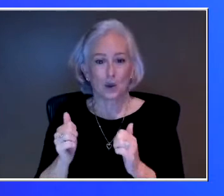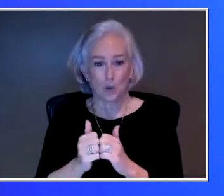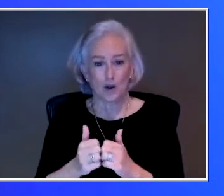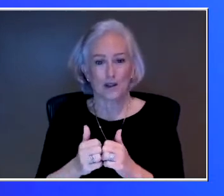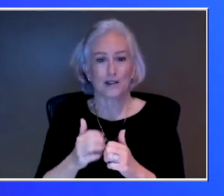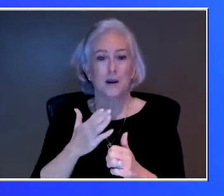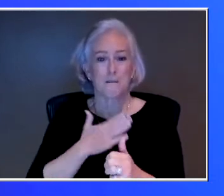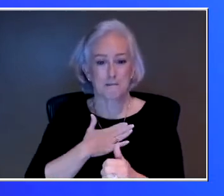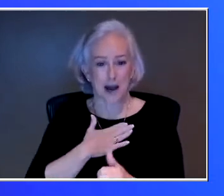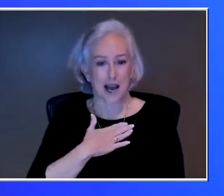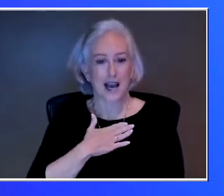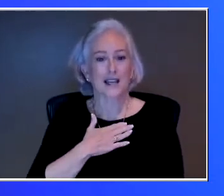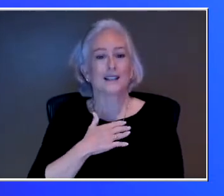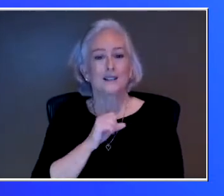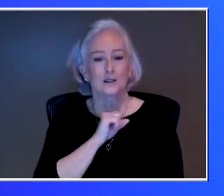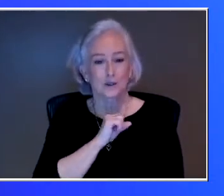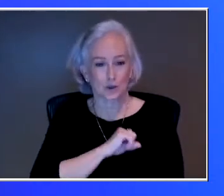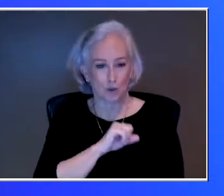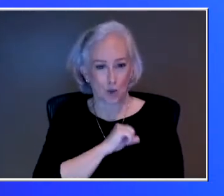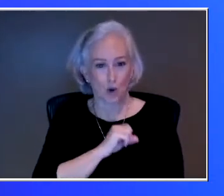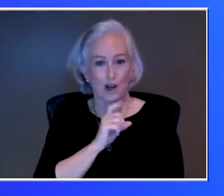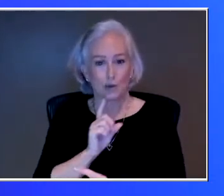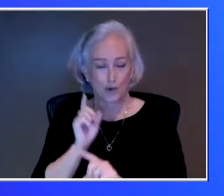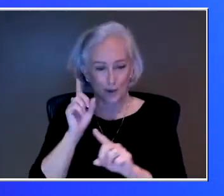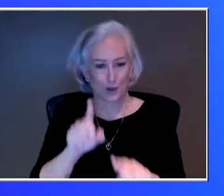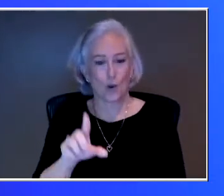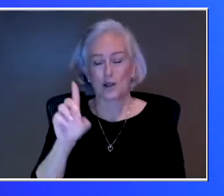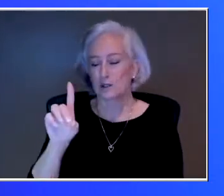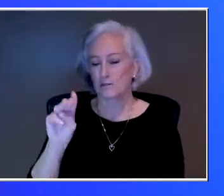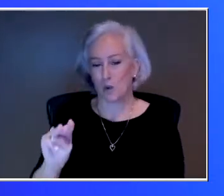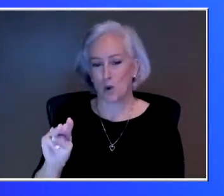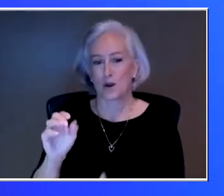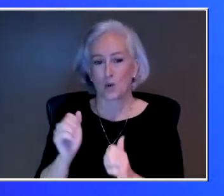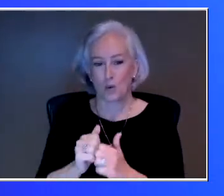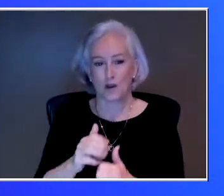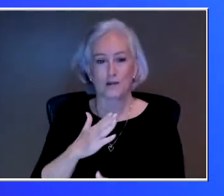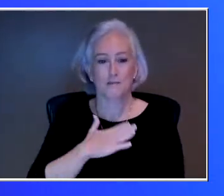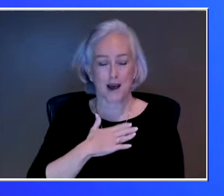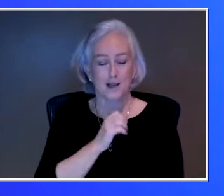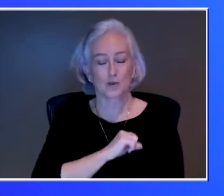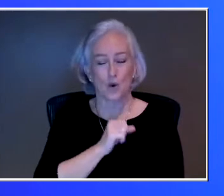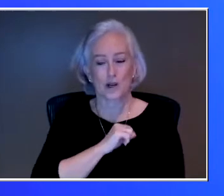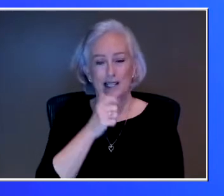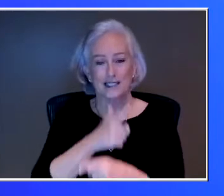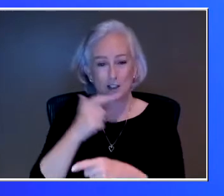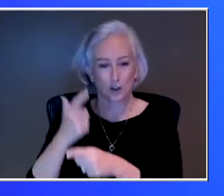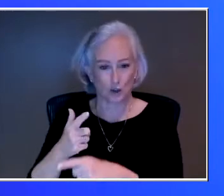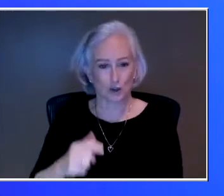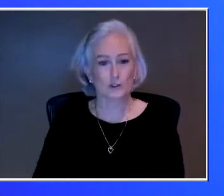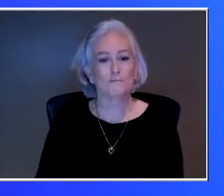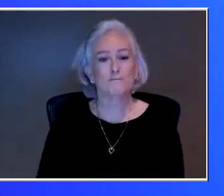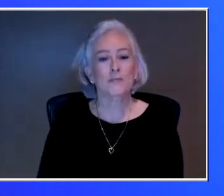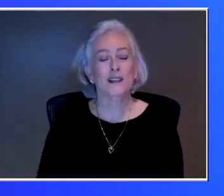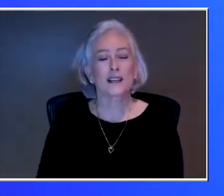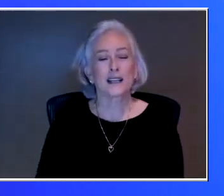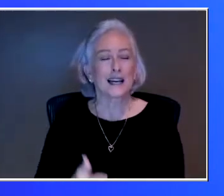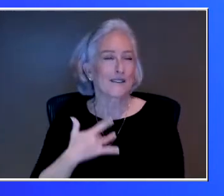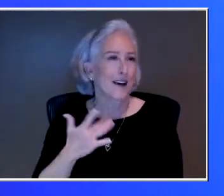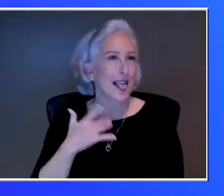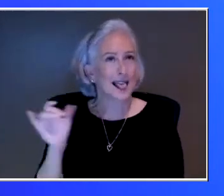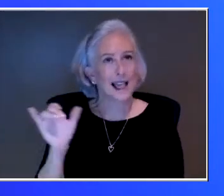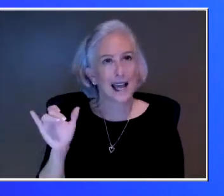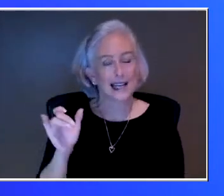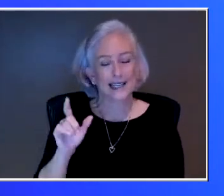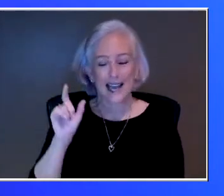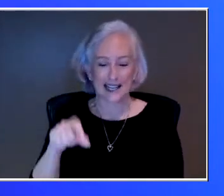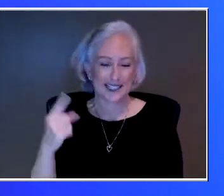was traveling down to Des Moines with my sorority sisters. And I felt that I needed something